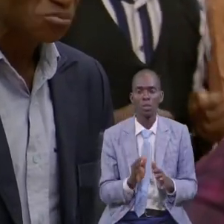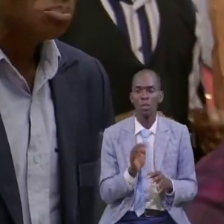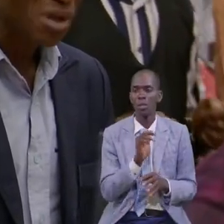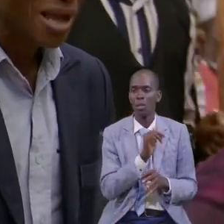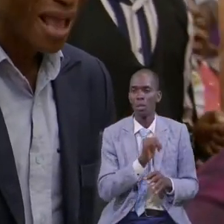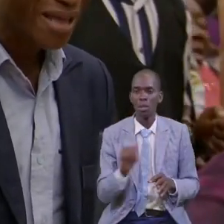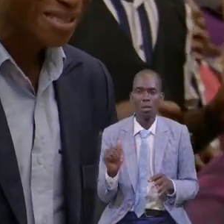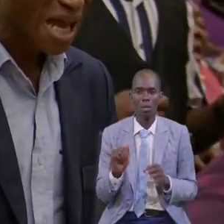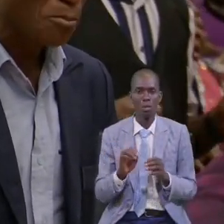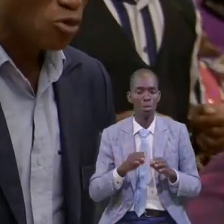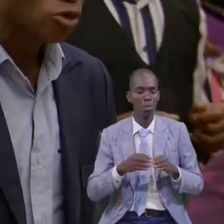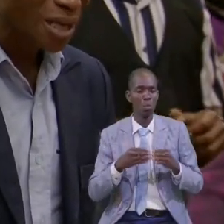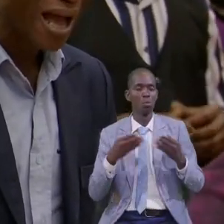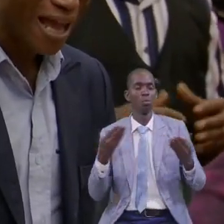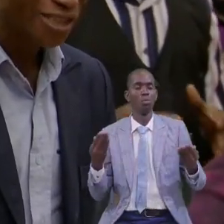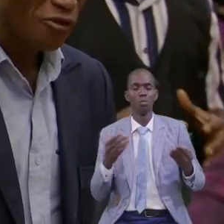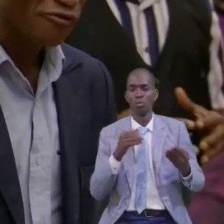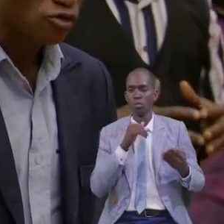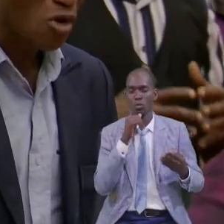transparent servant,